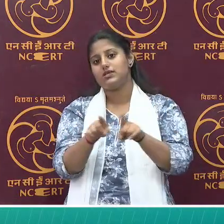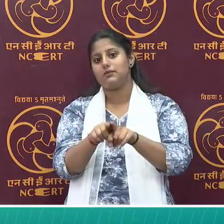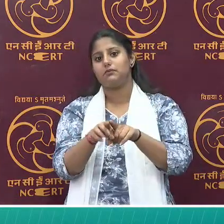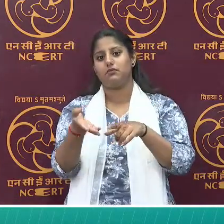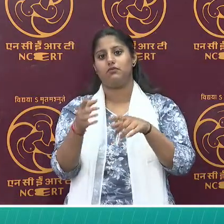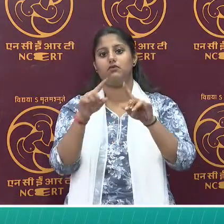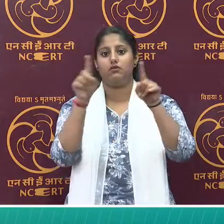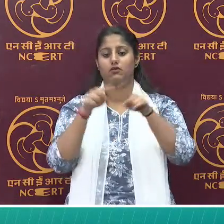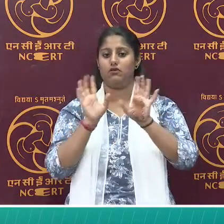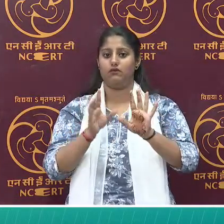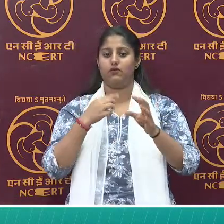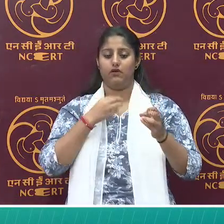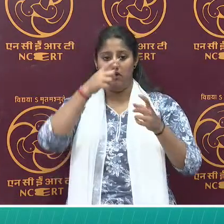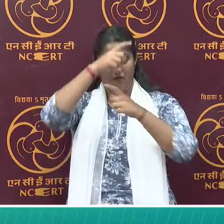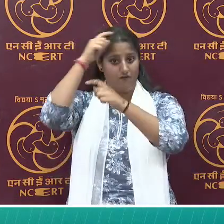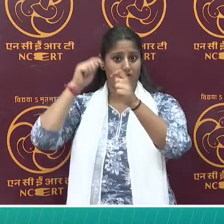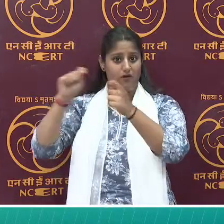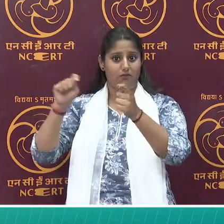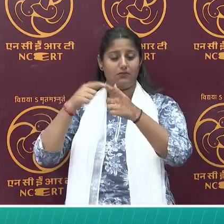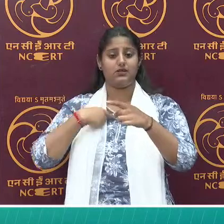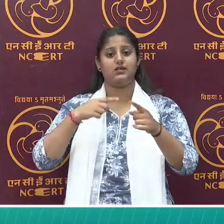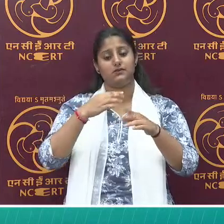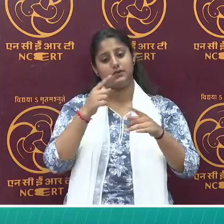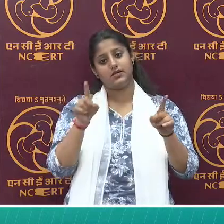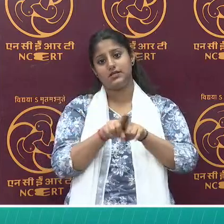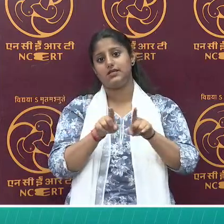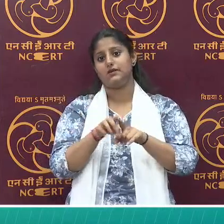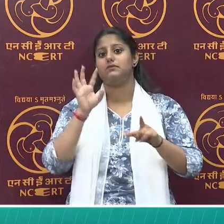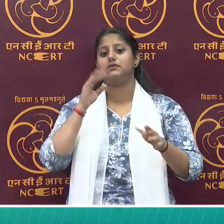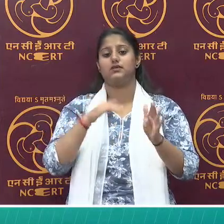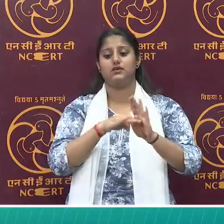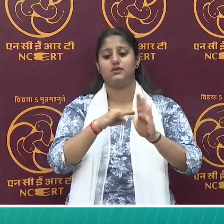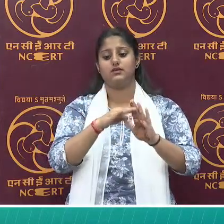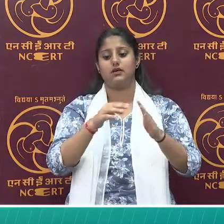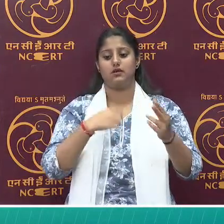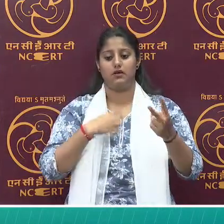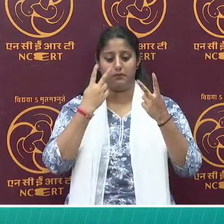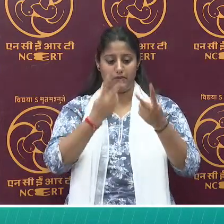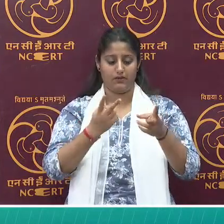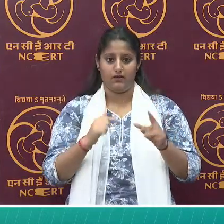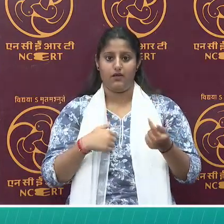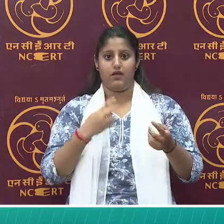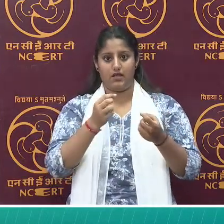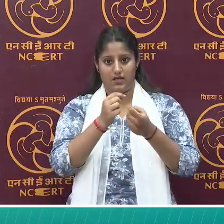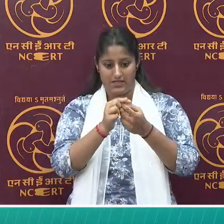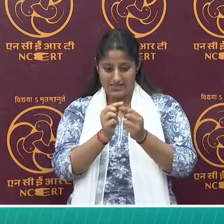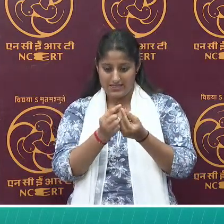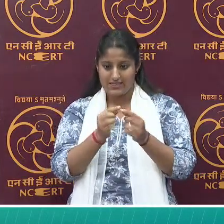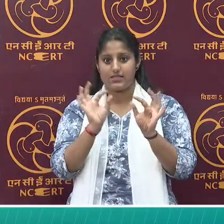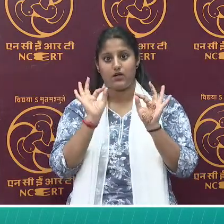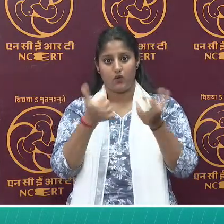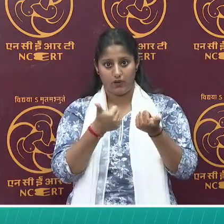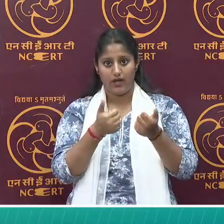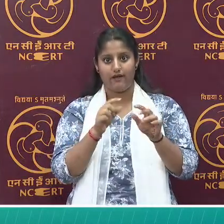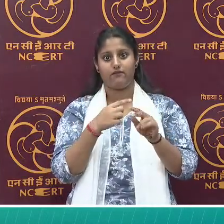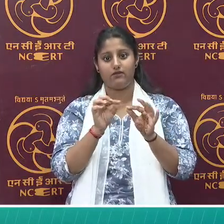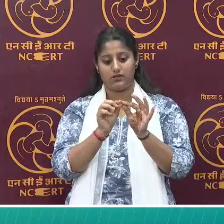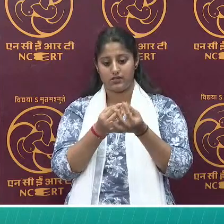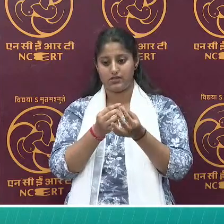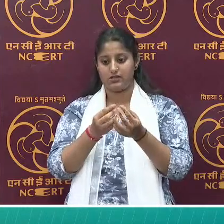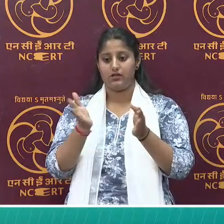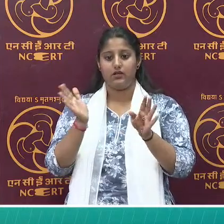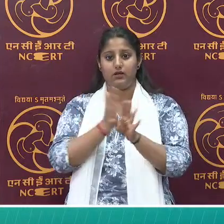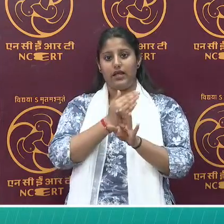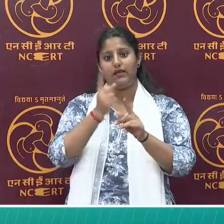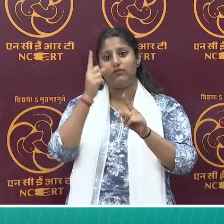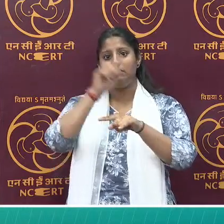step. Farmers, when they are doing this sowing part, so they do soak the seeds in water. Now, it